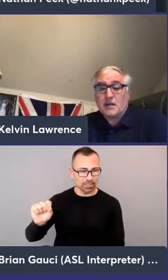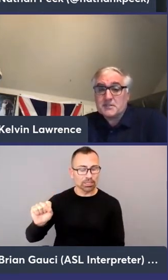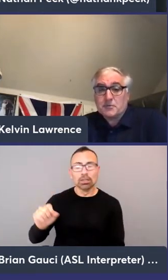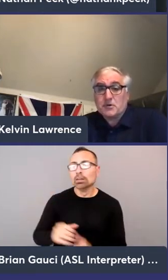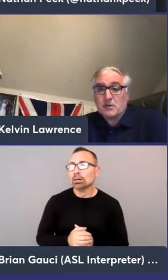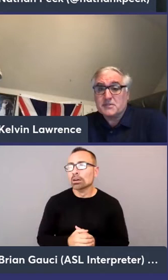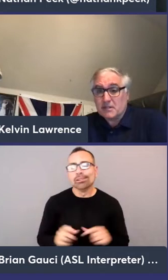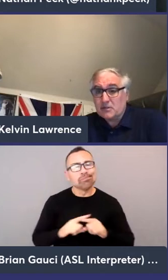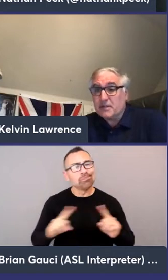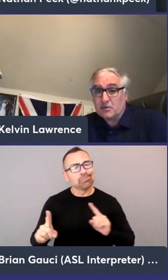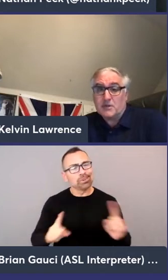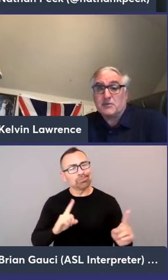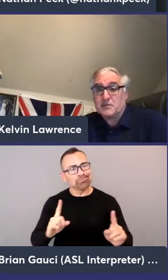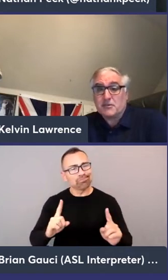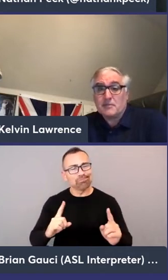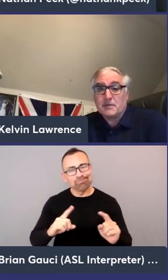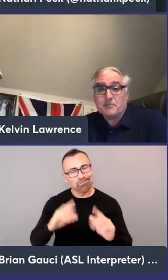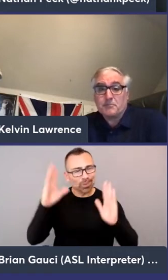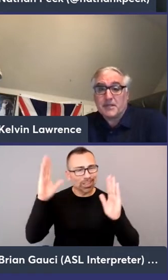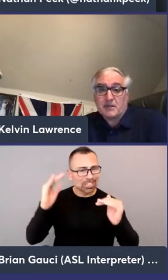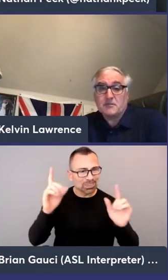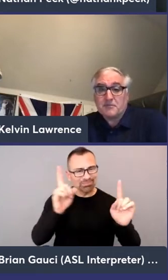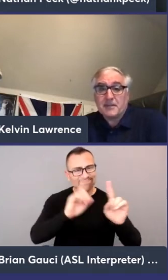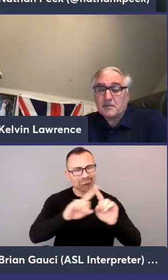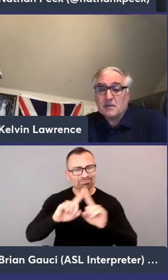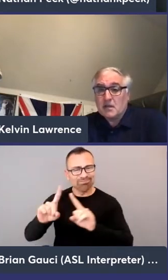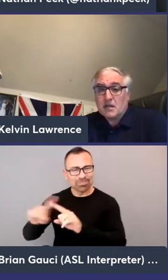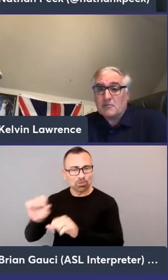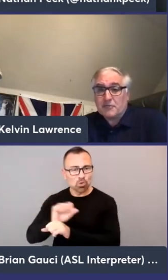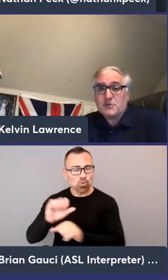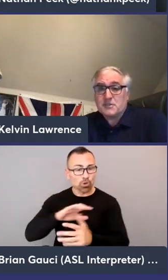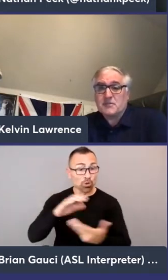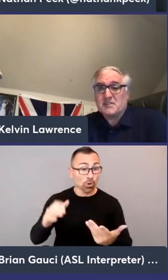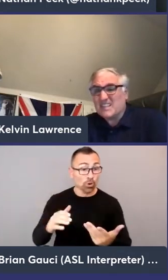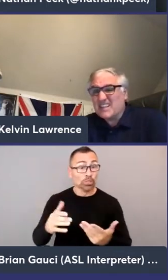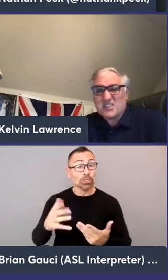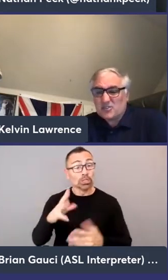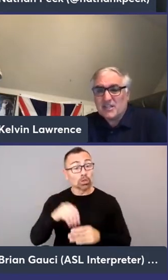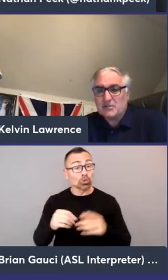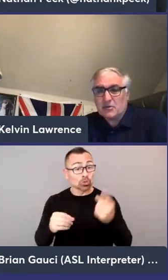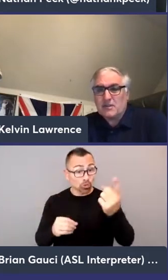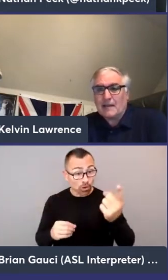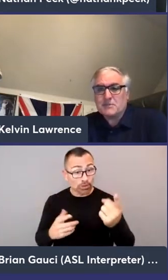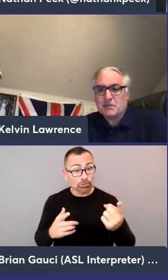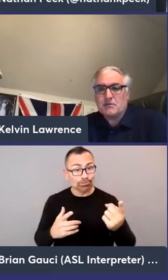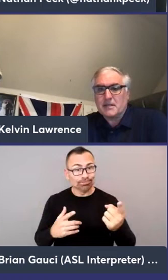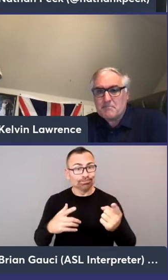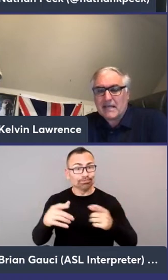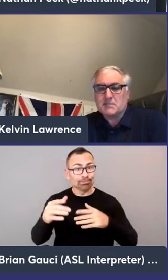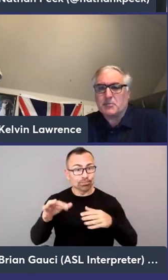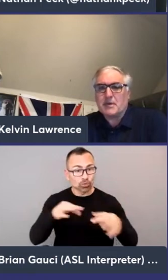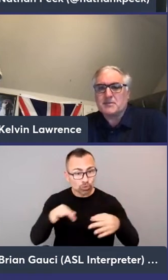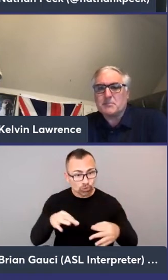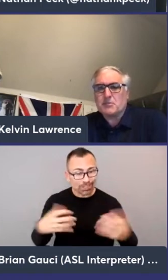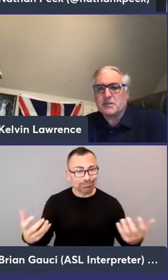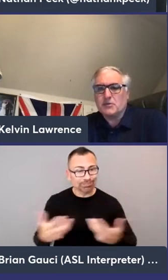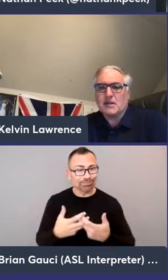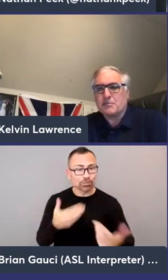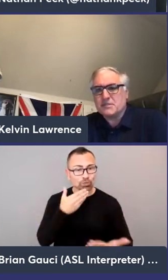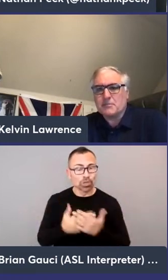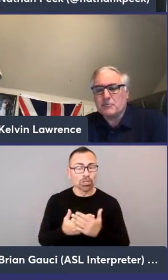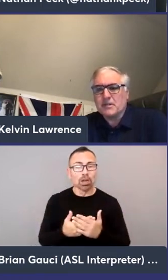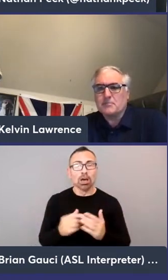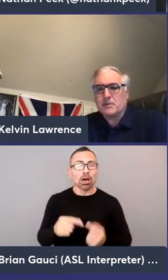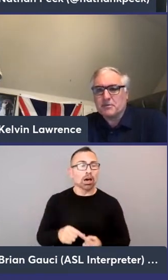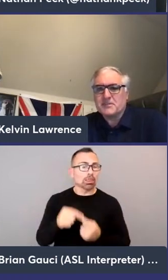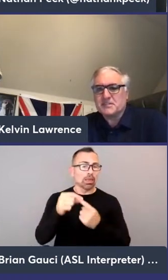all kinds of workloads, including the one you're describing, being a good fit for serverless, unless you need, the absolutely maximum amounts of memory that you get from